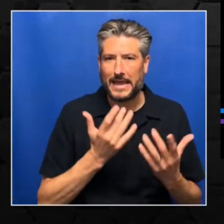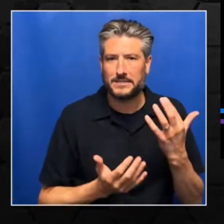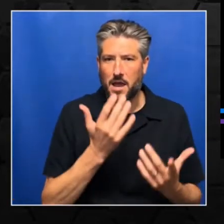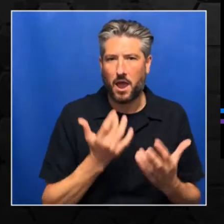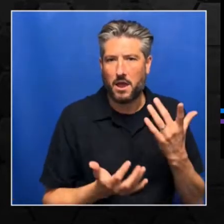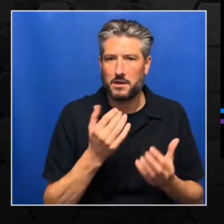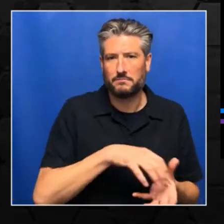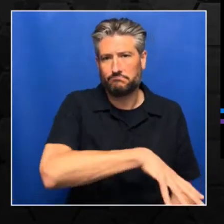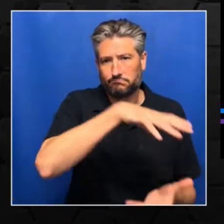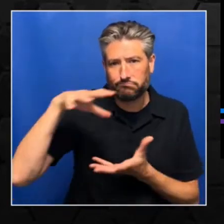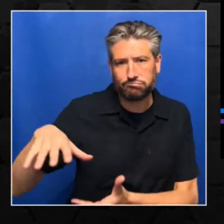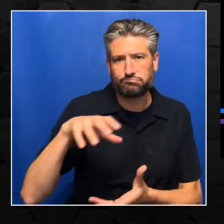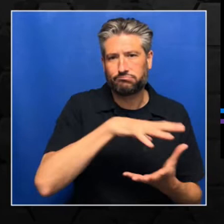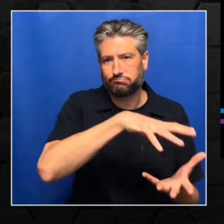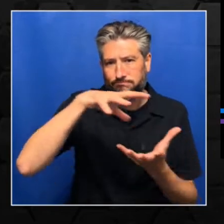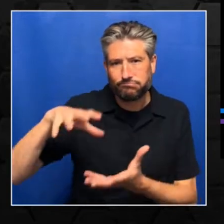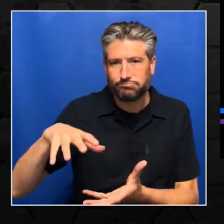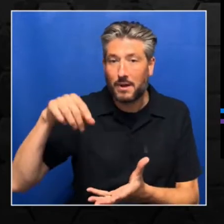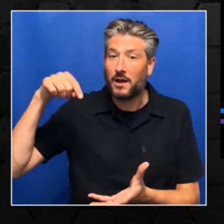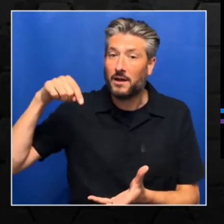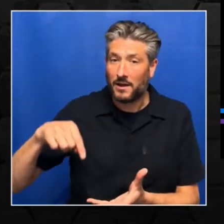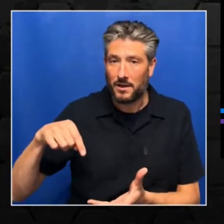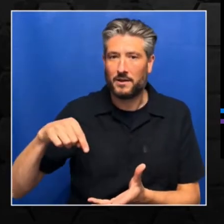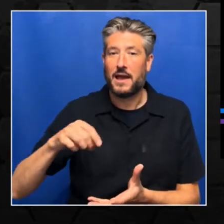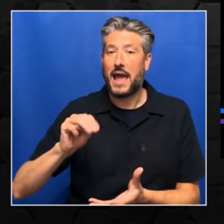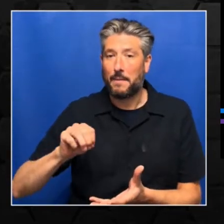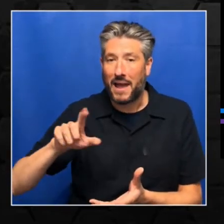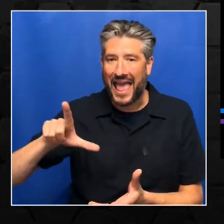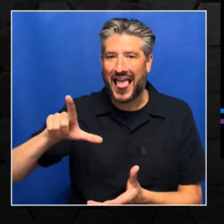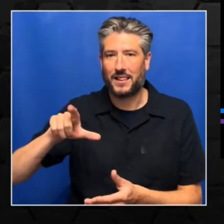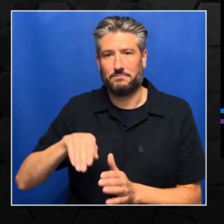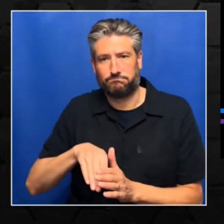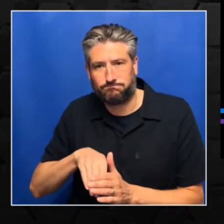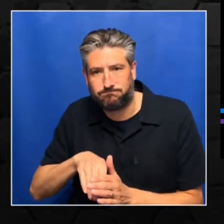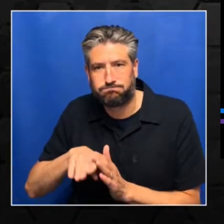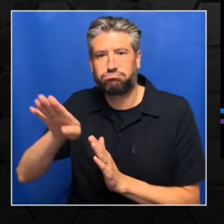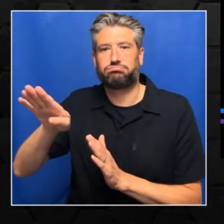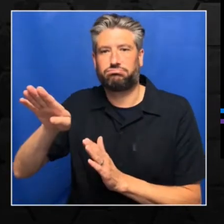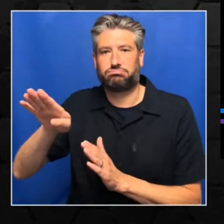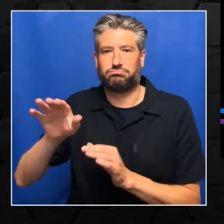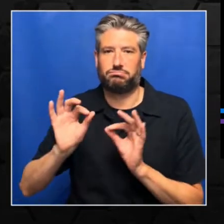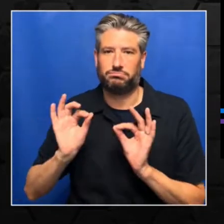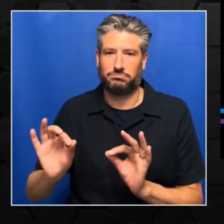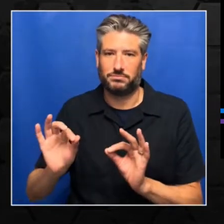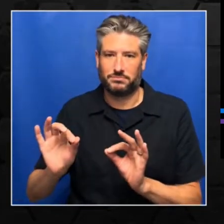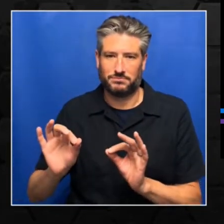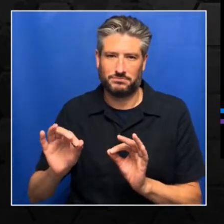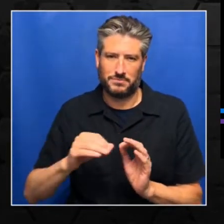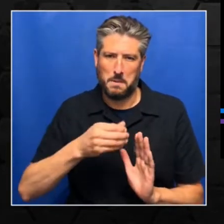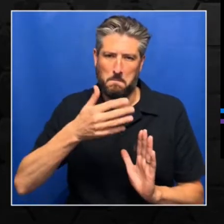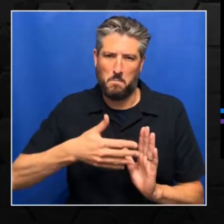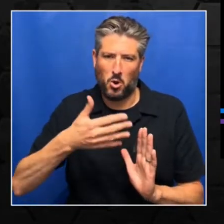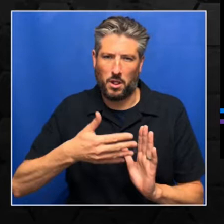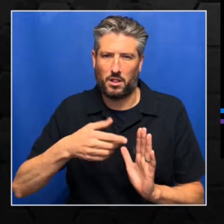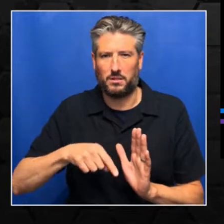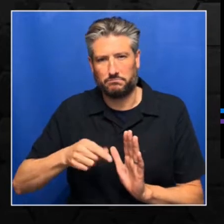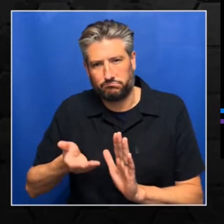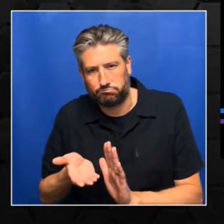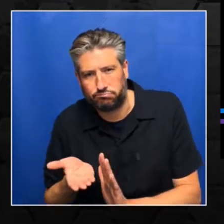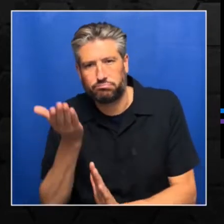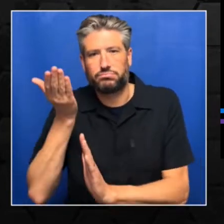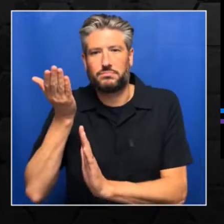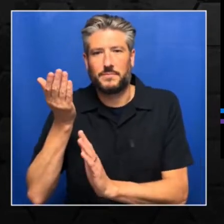More data, the more effective your machine learning model will be. So a bit about how